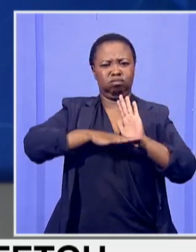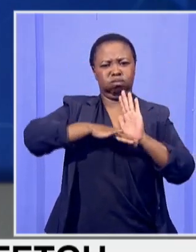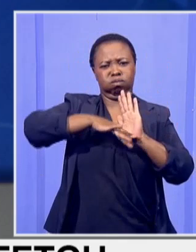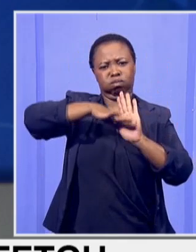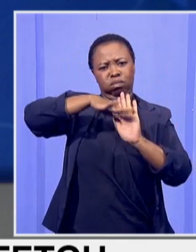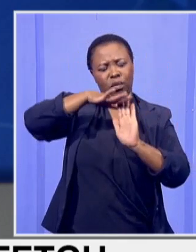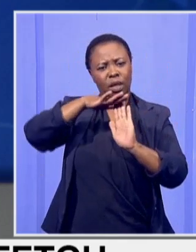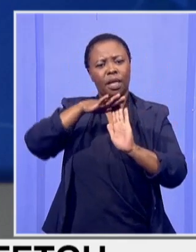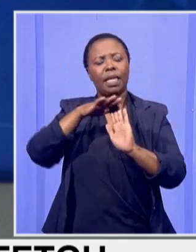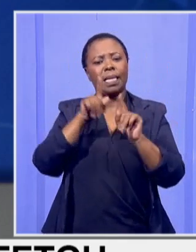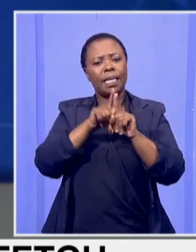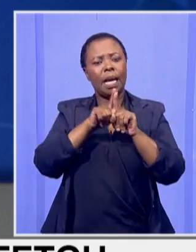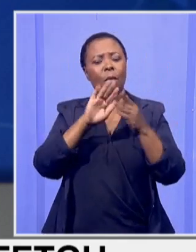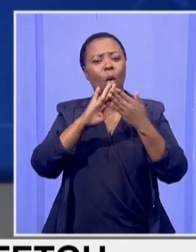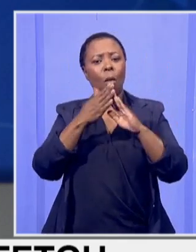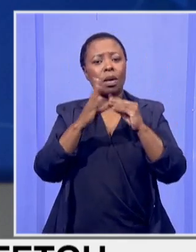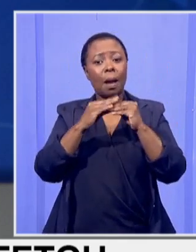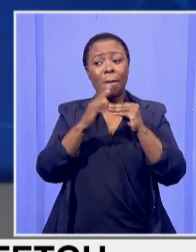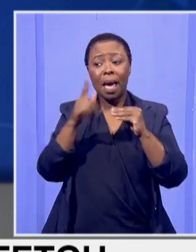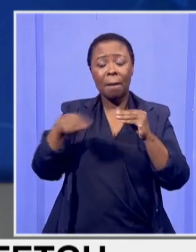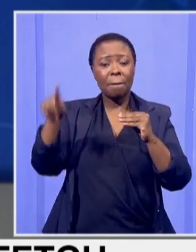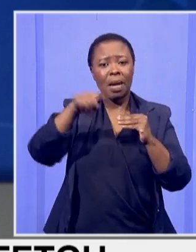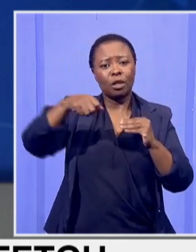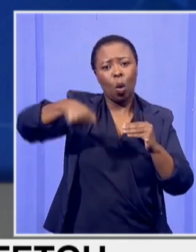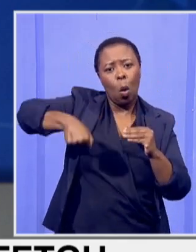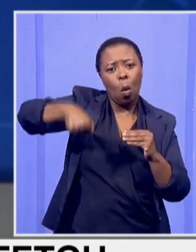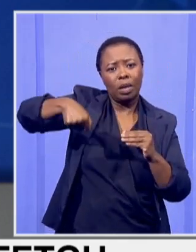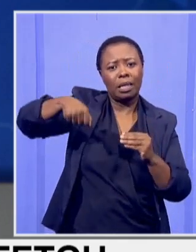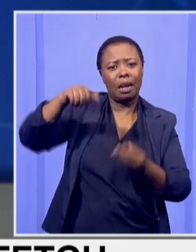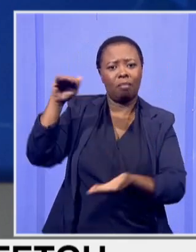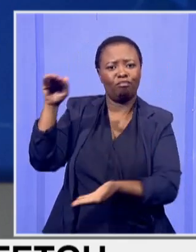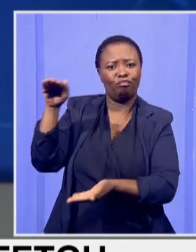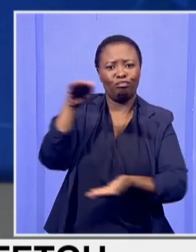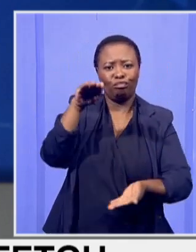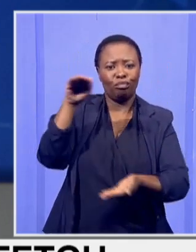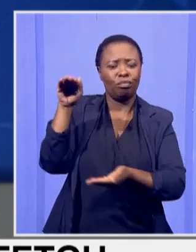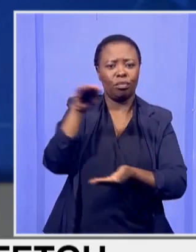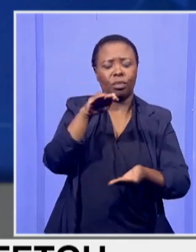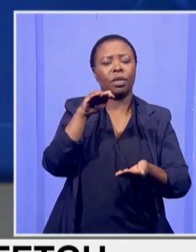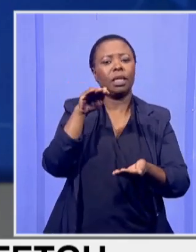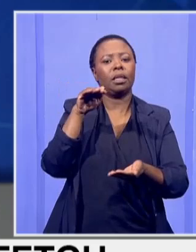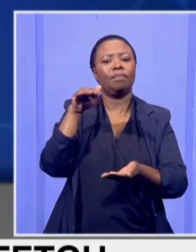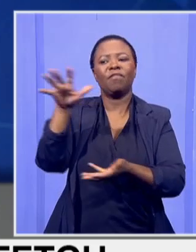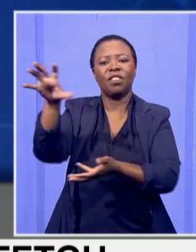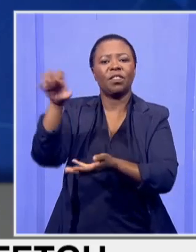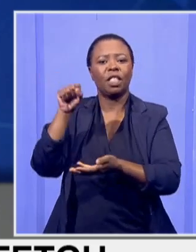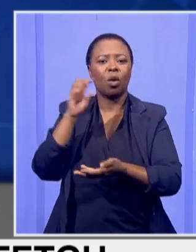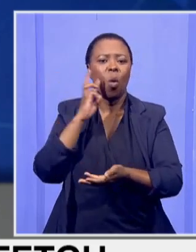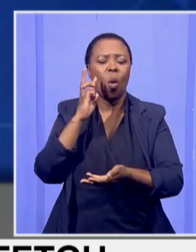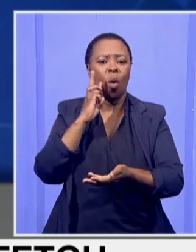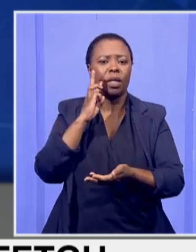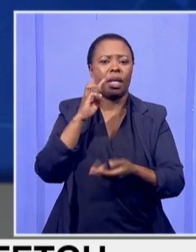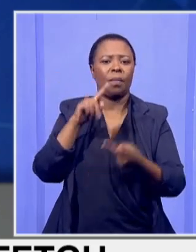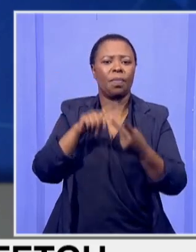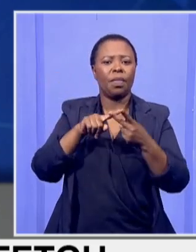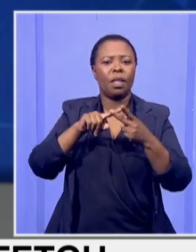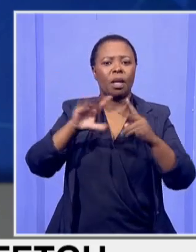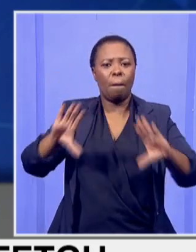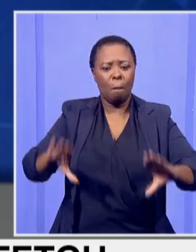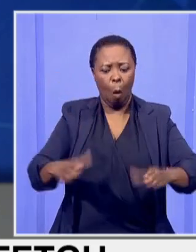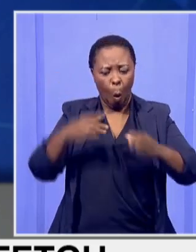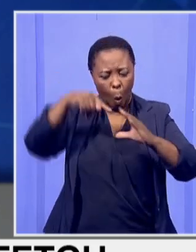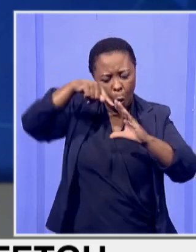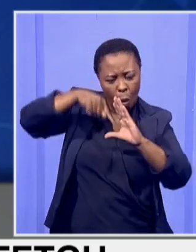have been seen travelling with containers to collect water in town. Local businesses with boreholes are assisting